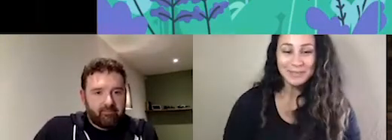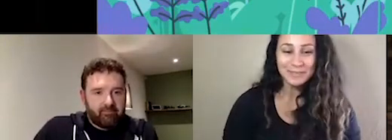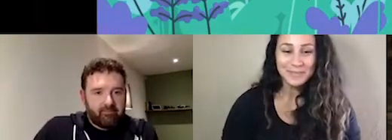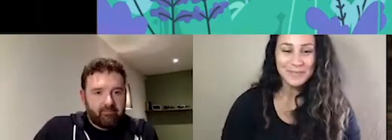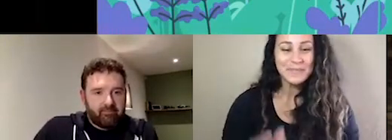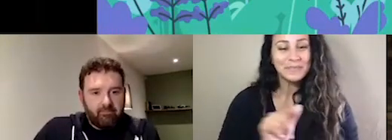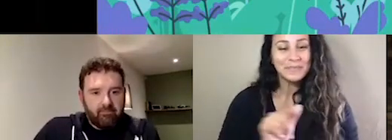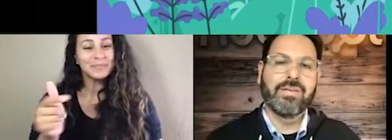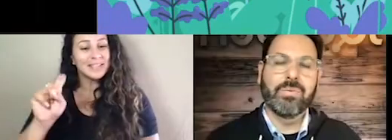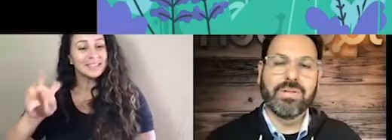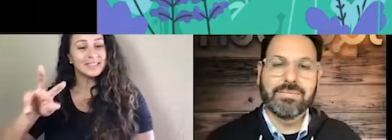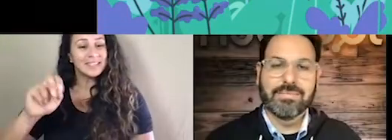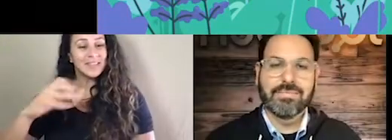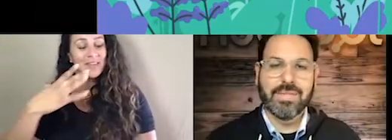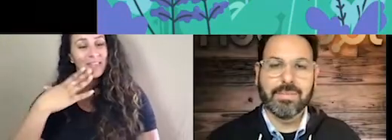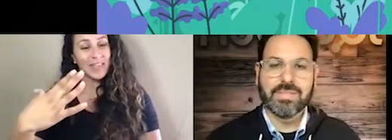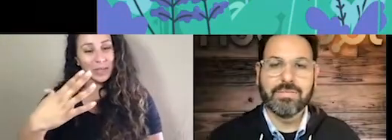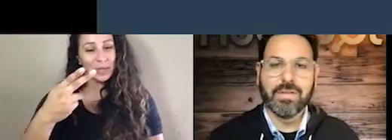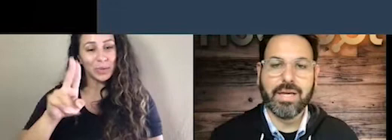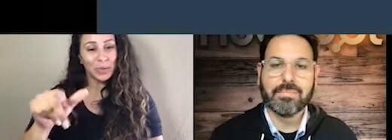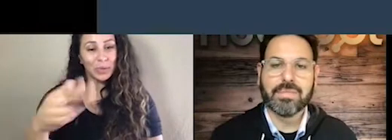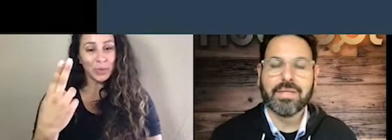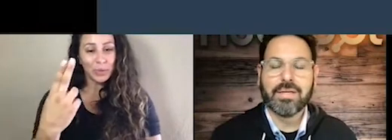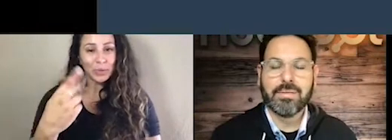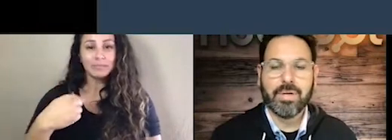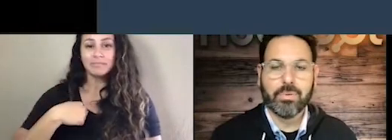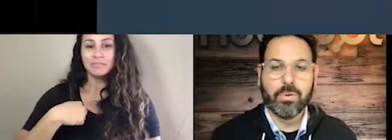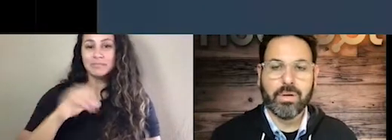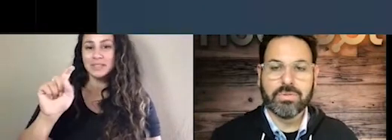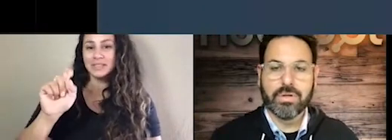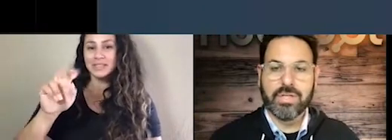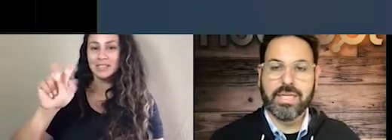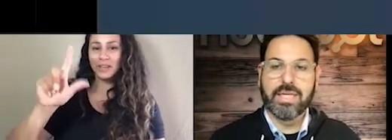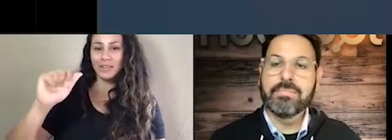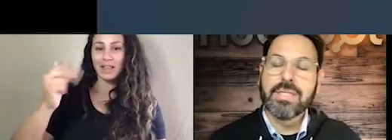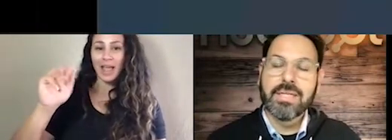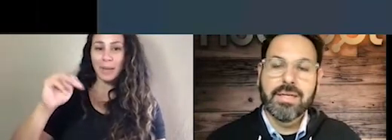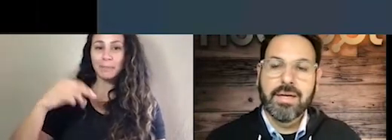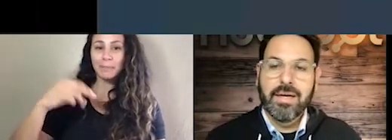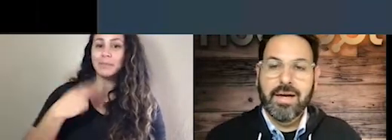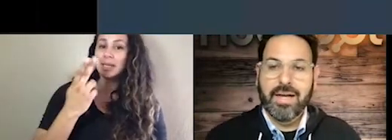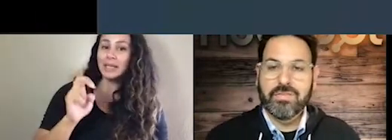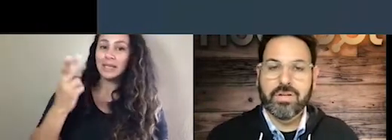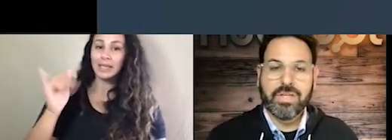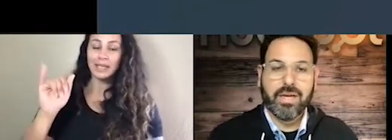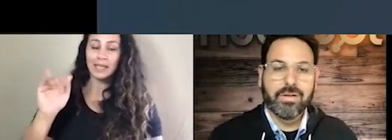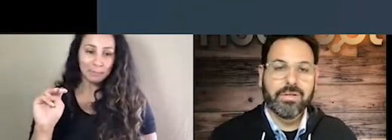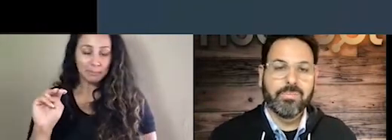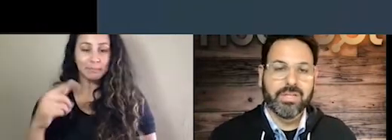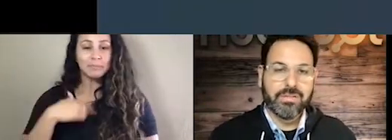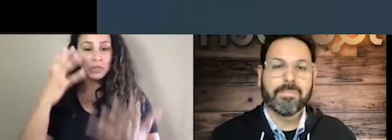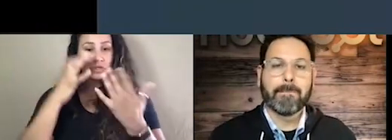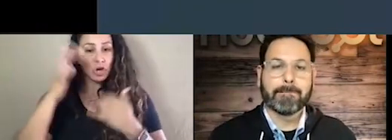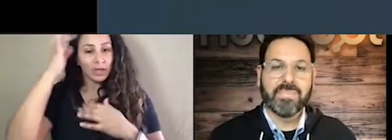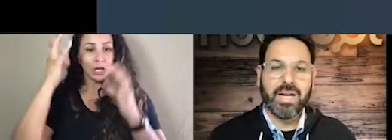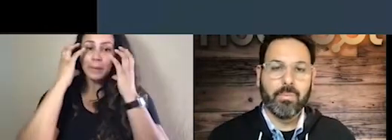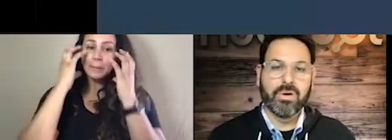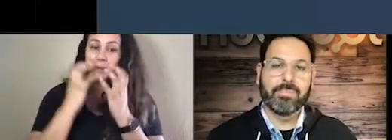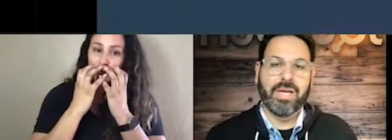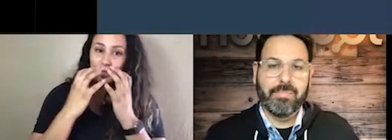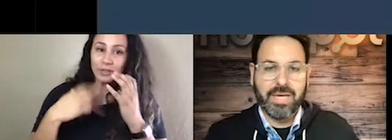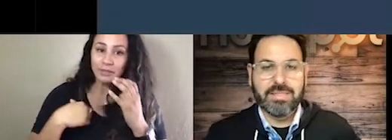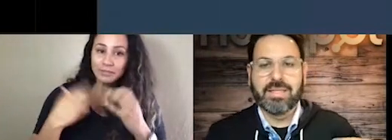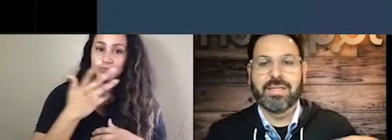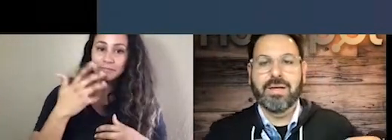Thank you, Hugh. Hey everyone, I'm Steve Laham. My pronouns are he, him. I have dark hair and a beard, and I'm